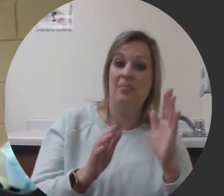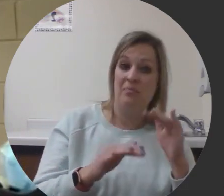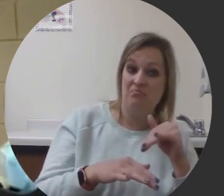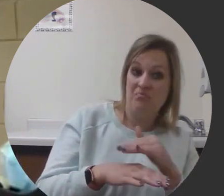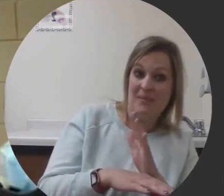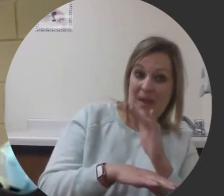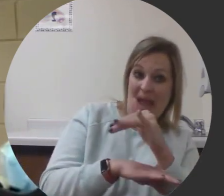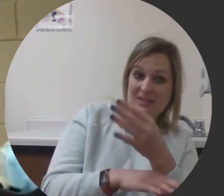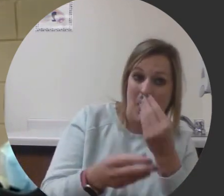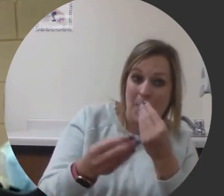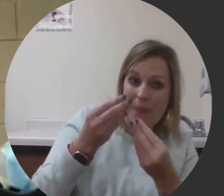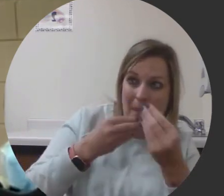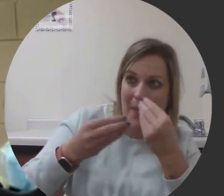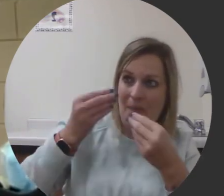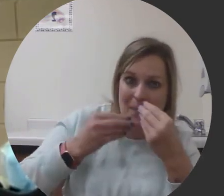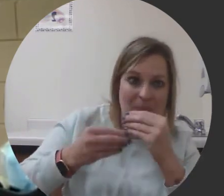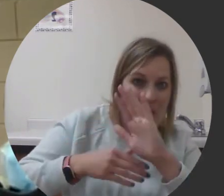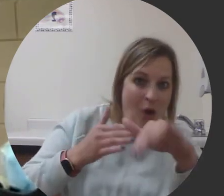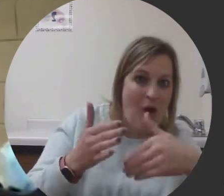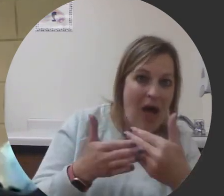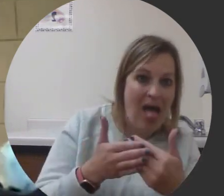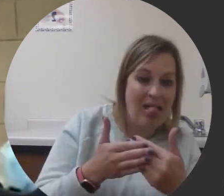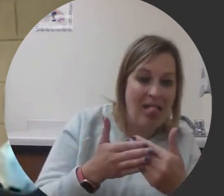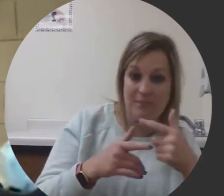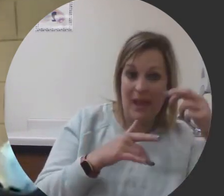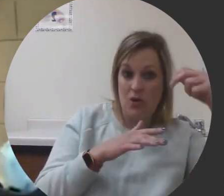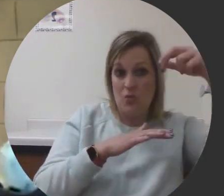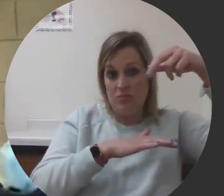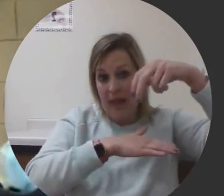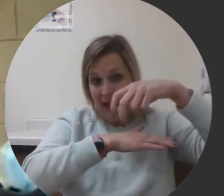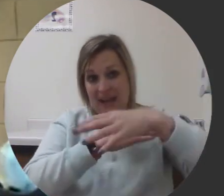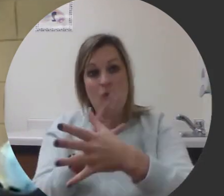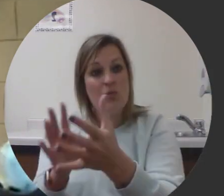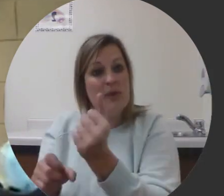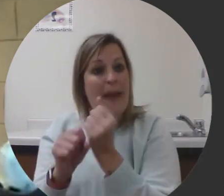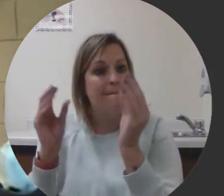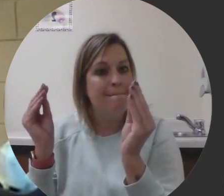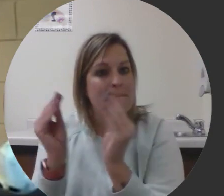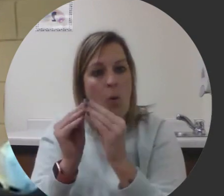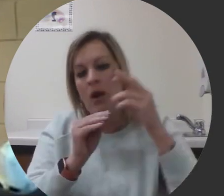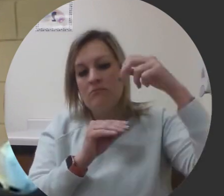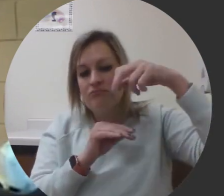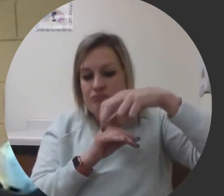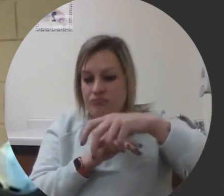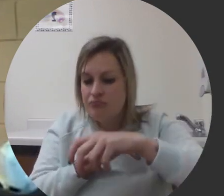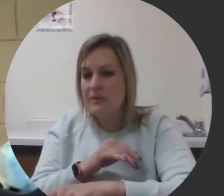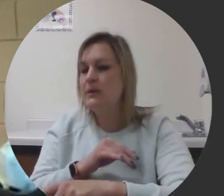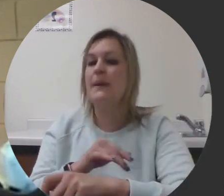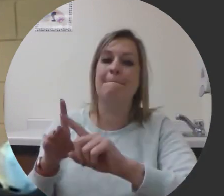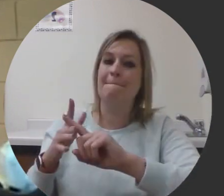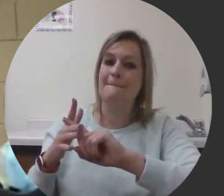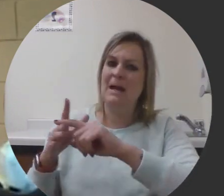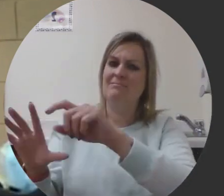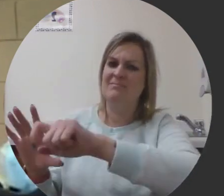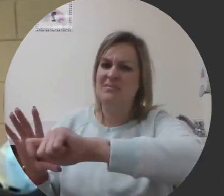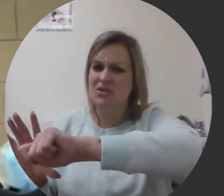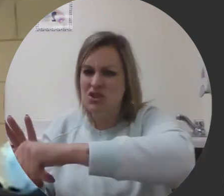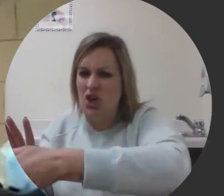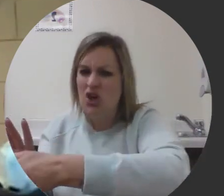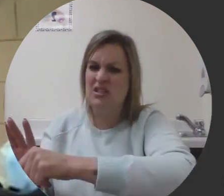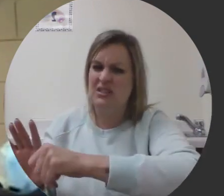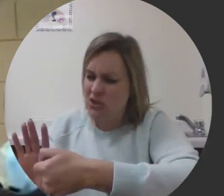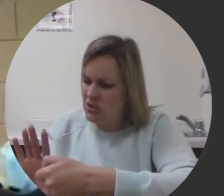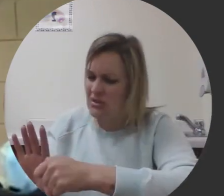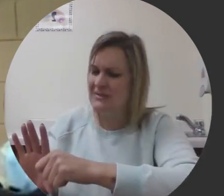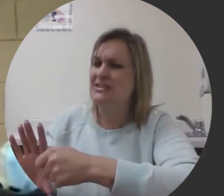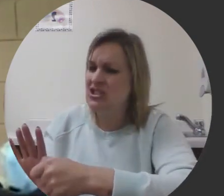the pantry again to see if they could get another one out of the can. With great effort, for the key was very stiff to turn, Kirsty had